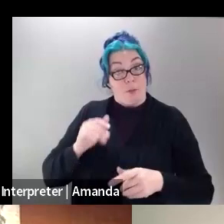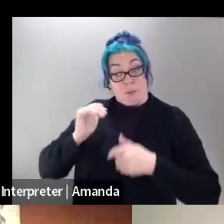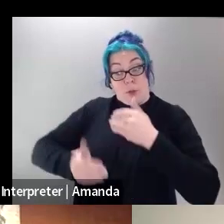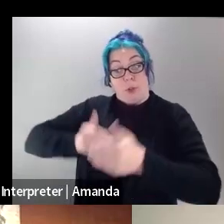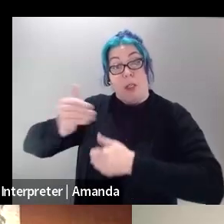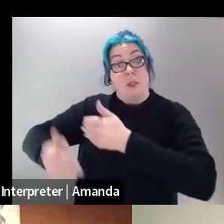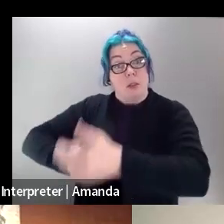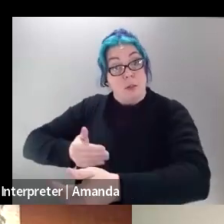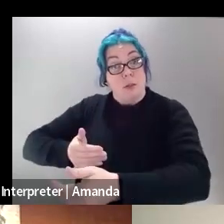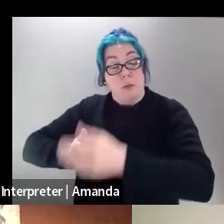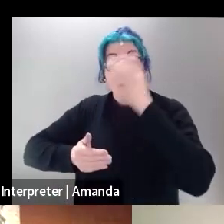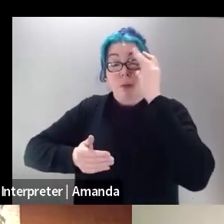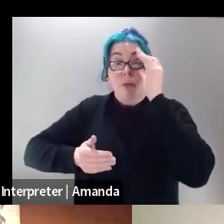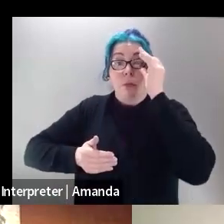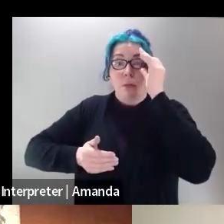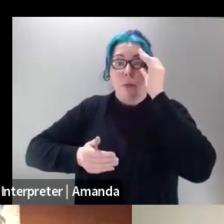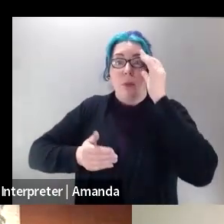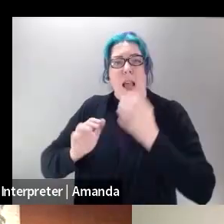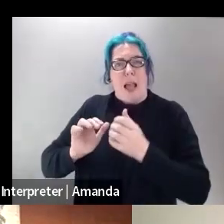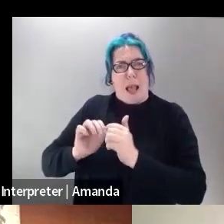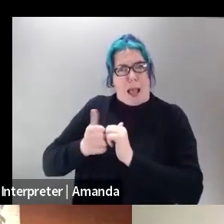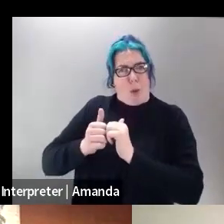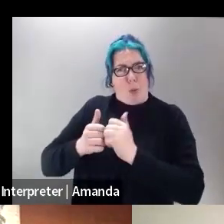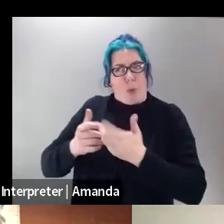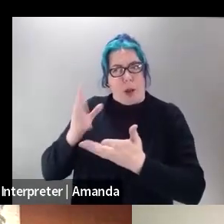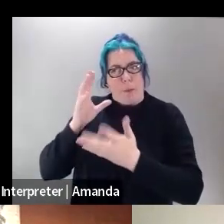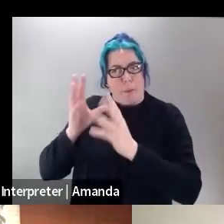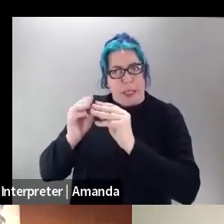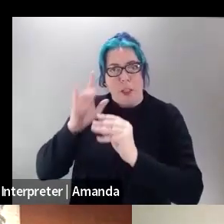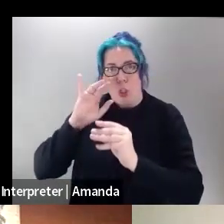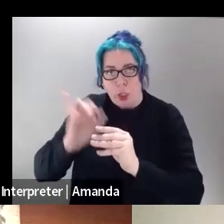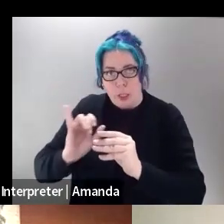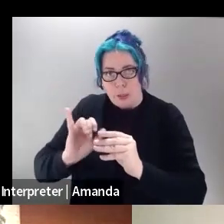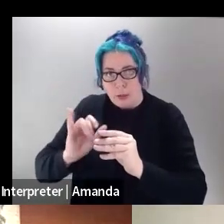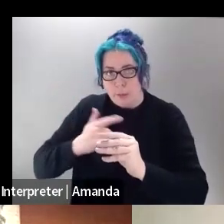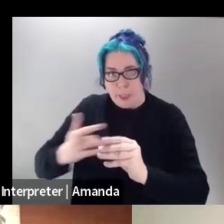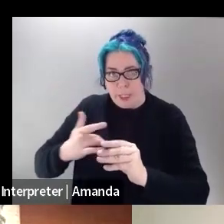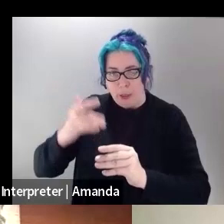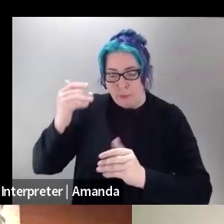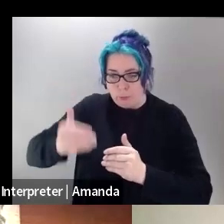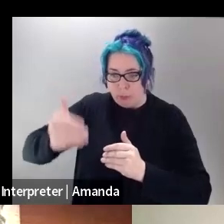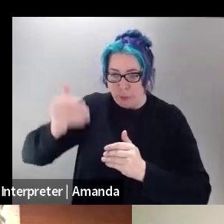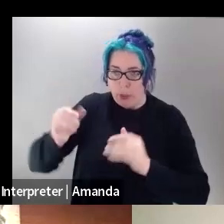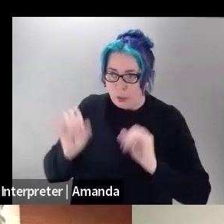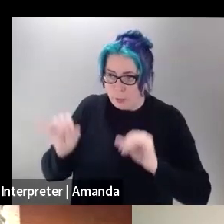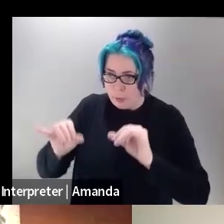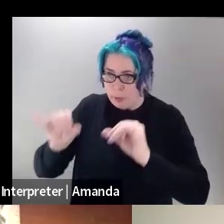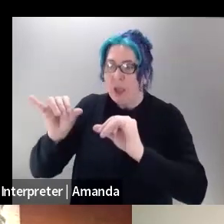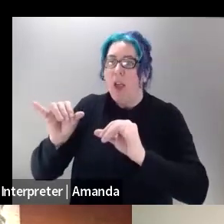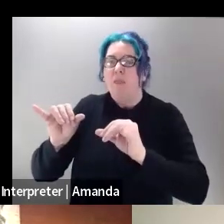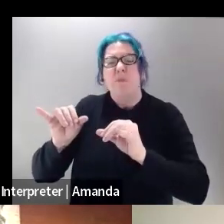ensemble regarding how things are going to operate is assumed rather than discussed or sought or fleshed